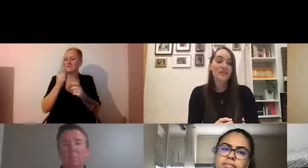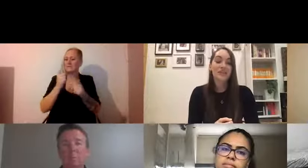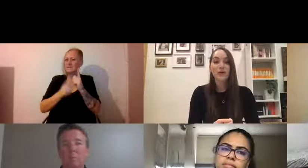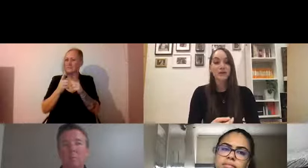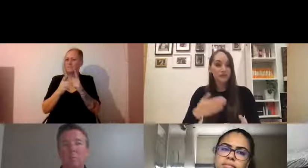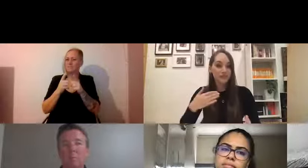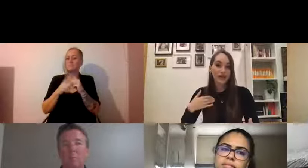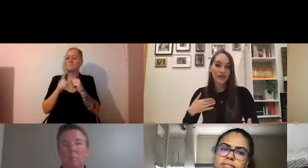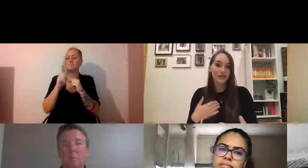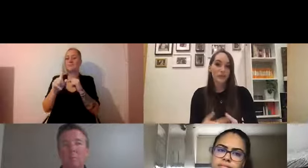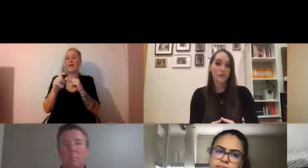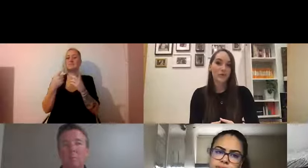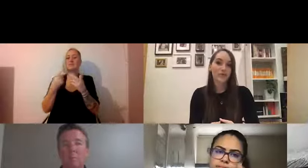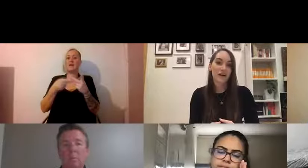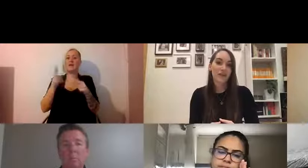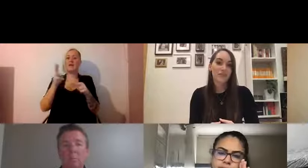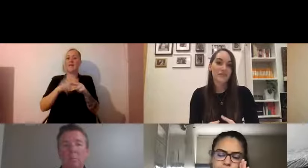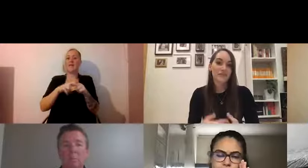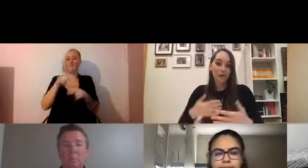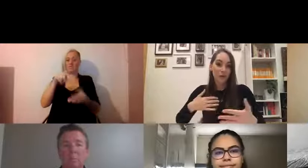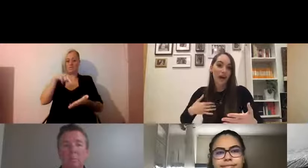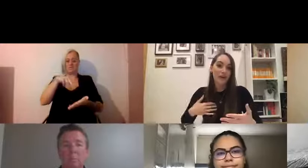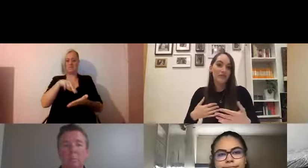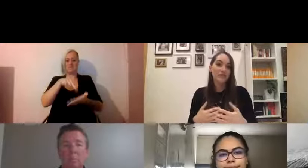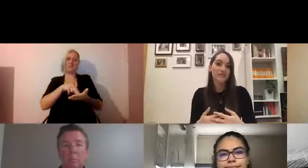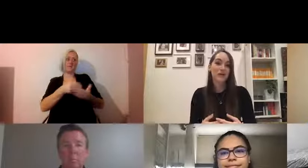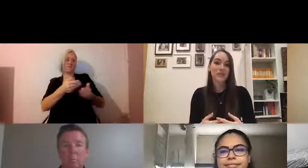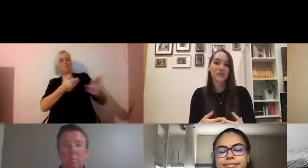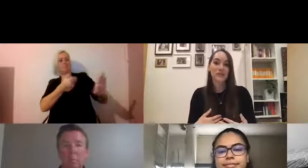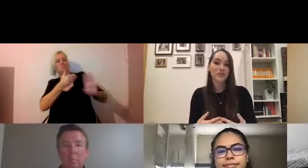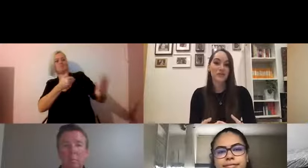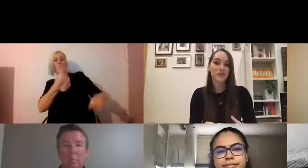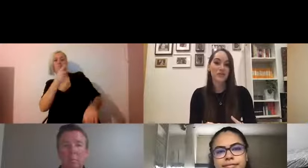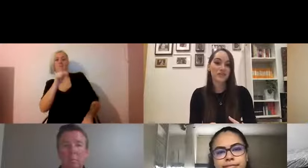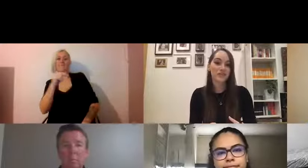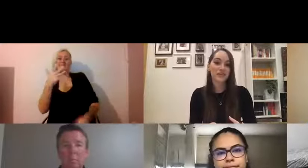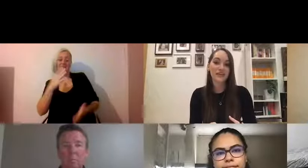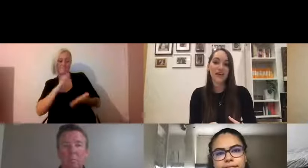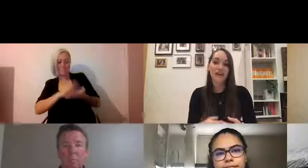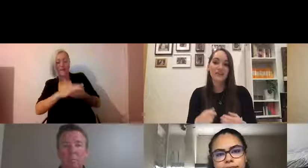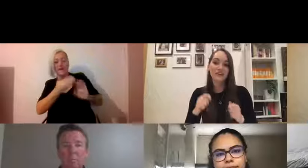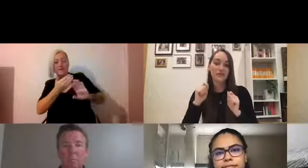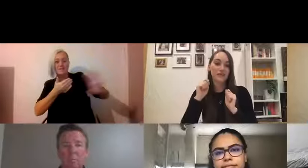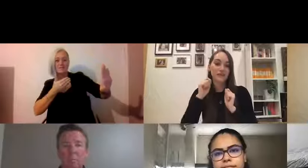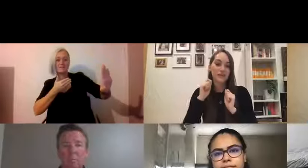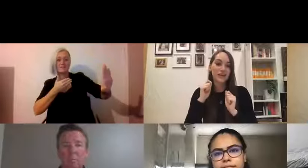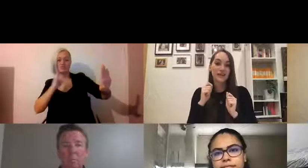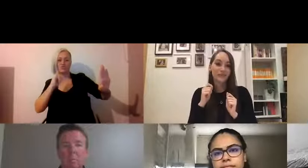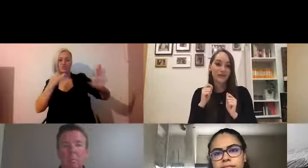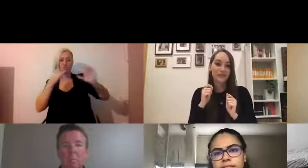I suppose if you're standing at 1.5 meters away from someone doing the social distancing and just sort